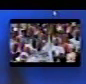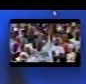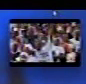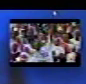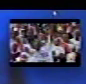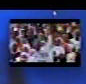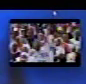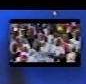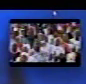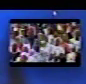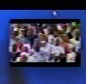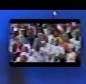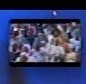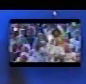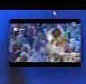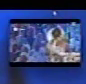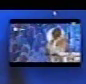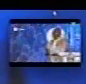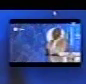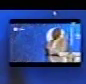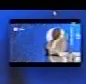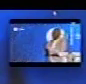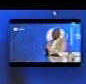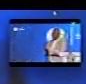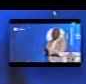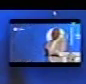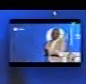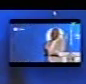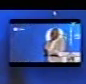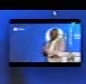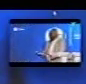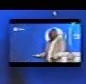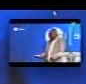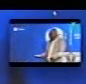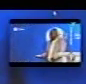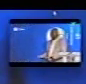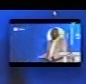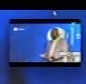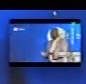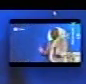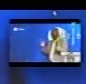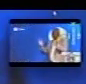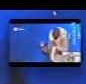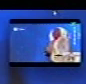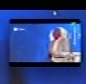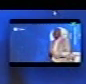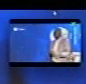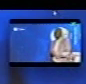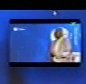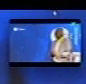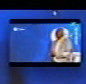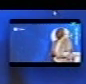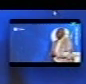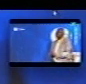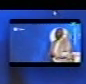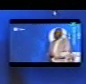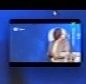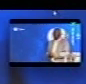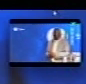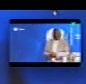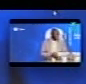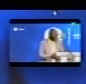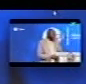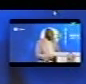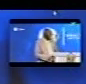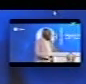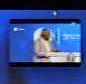Gentiles, unsaved. They fight like other Gentiles, unsaved. They commit sin